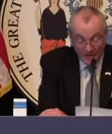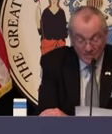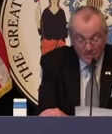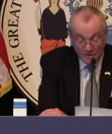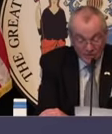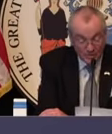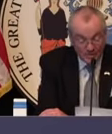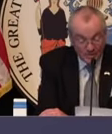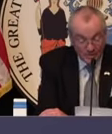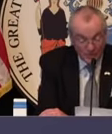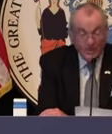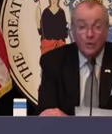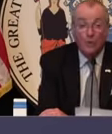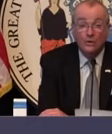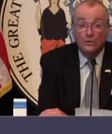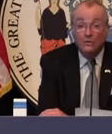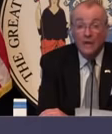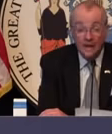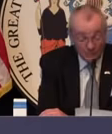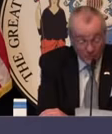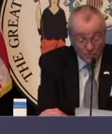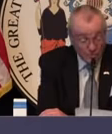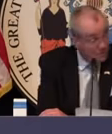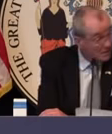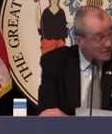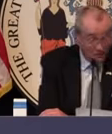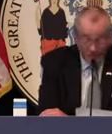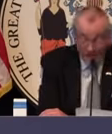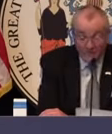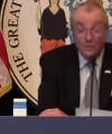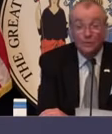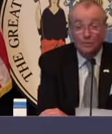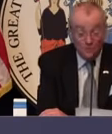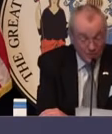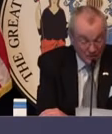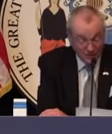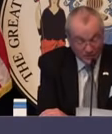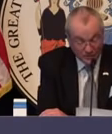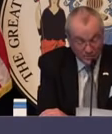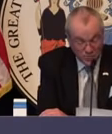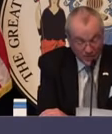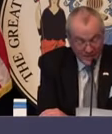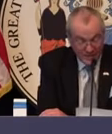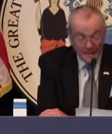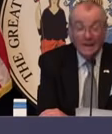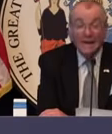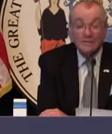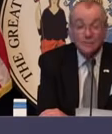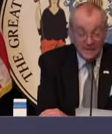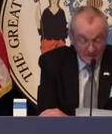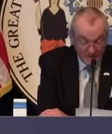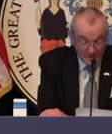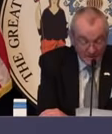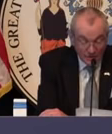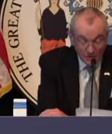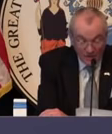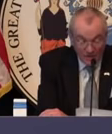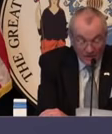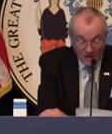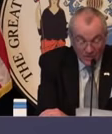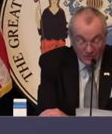that they have then been distributing to healthcare workers and first responders and vulnerable residents. And last week, their